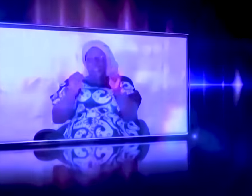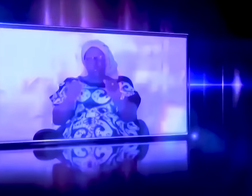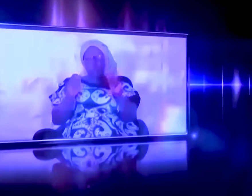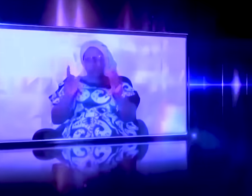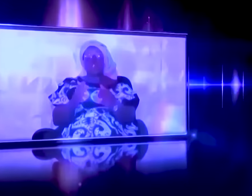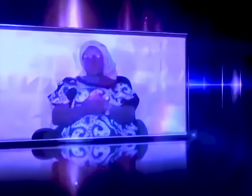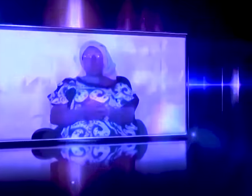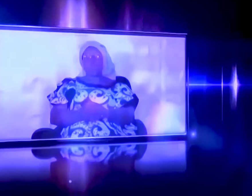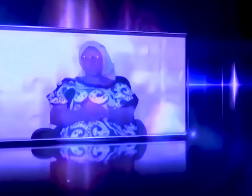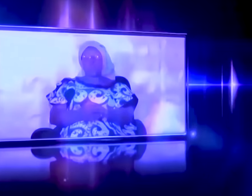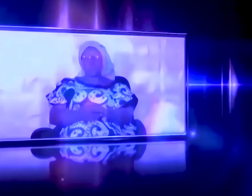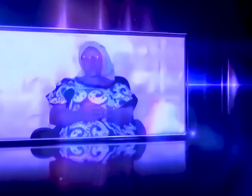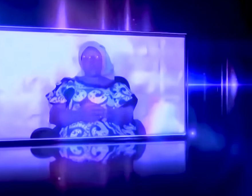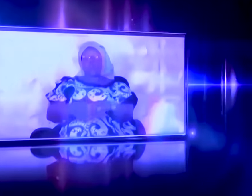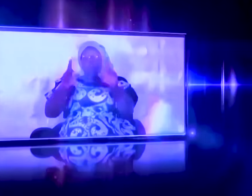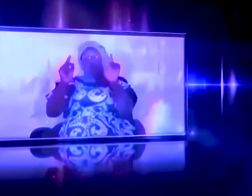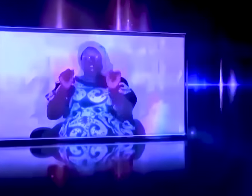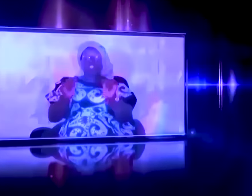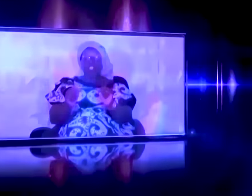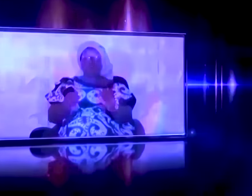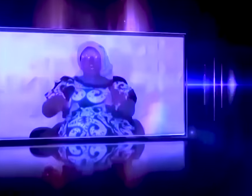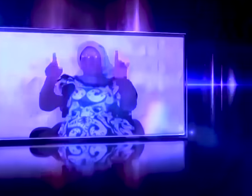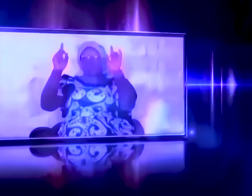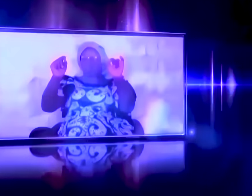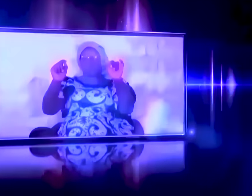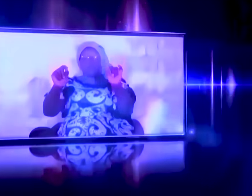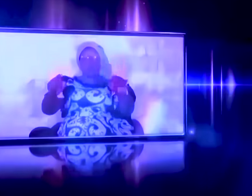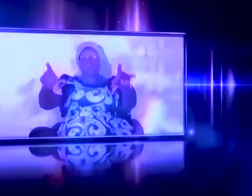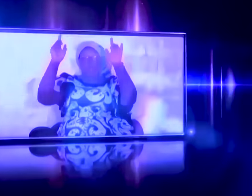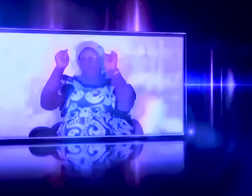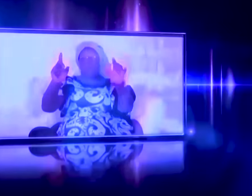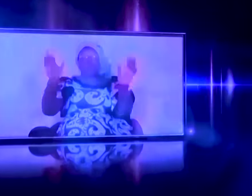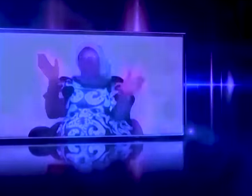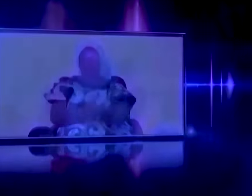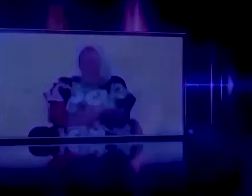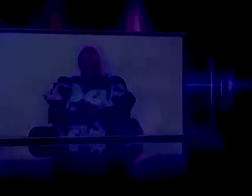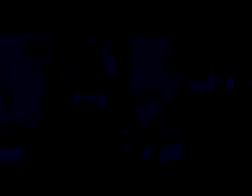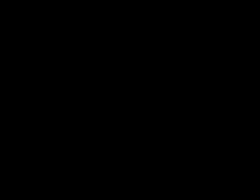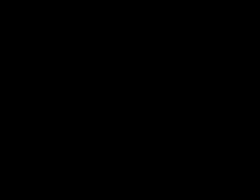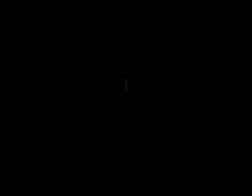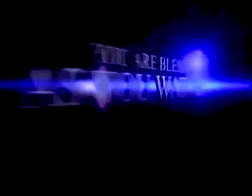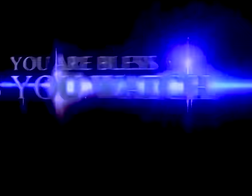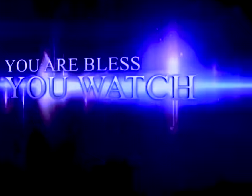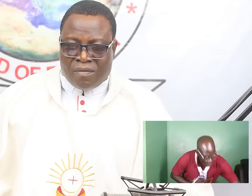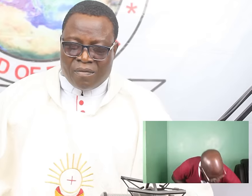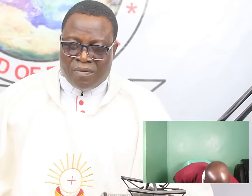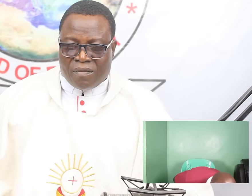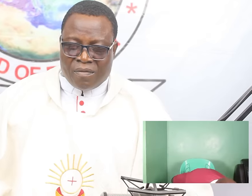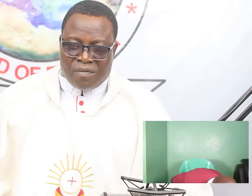fun gbogbo eda to wo mi to de ngbo mi lowo lowo loruko Jesu olorun odubuku o ya ko buku fun o amen